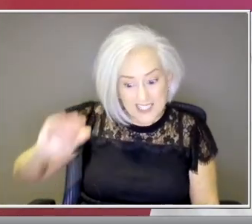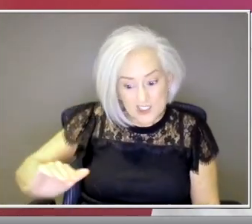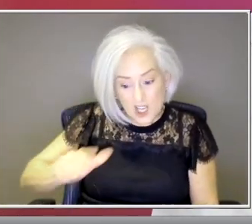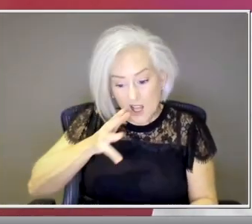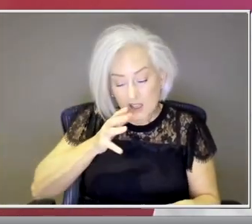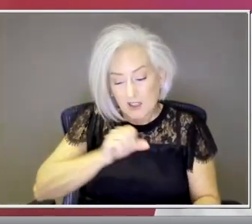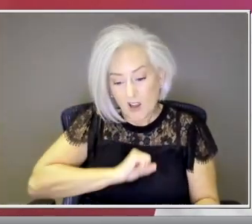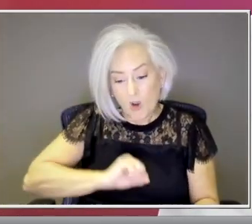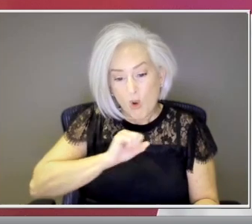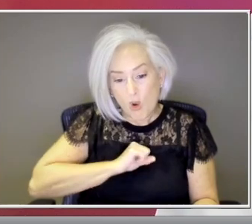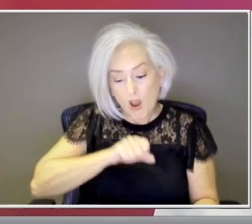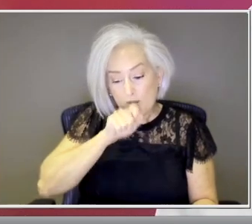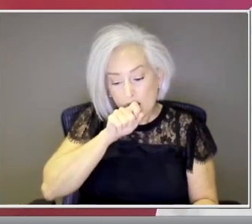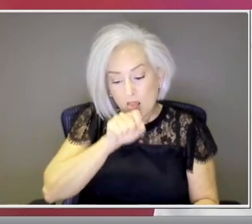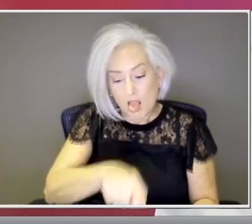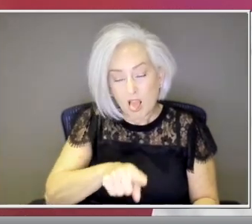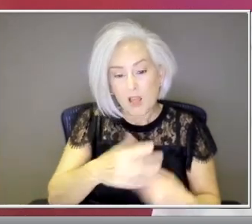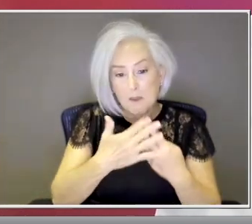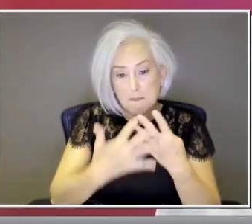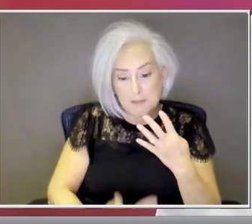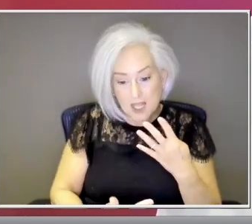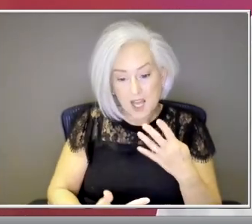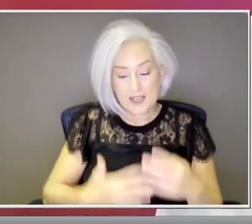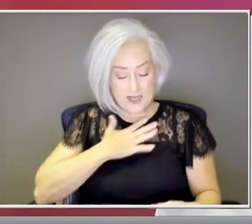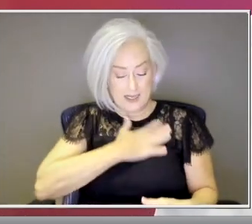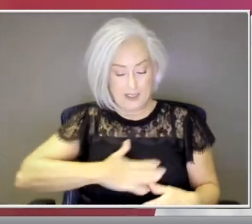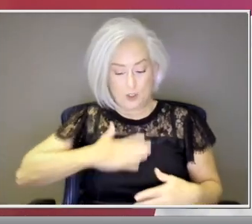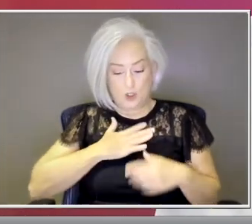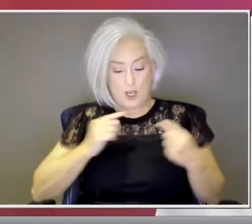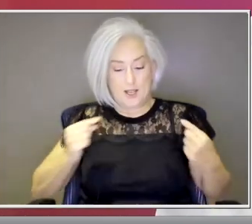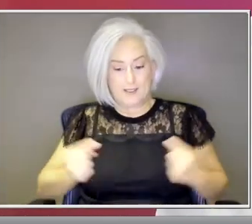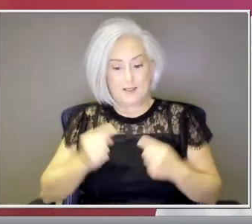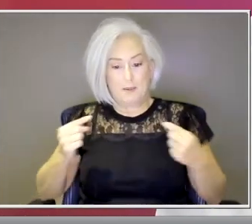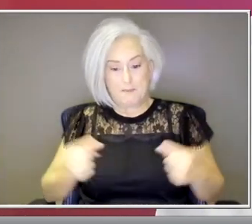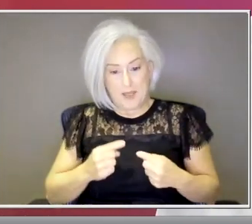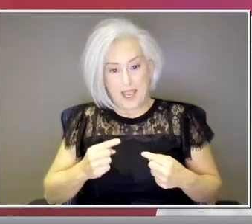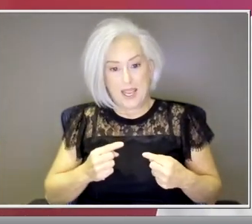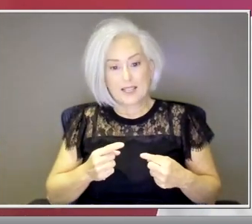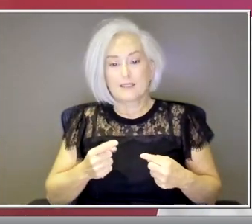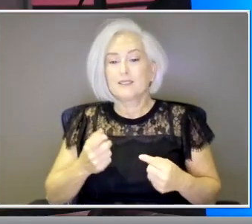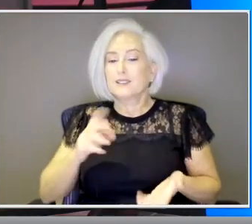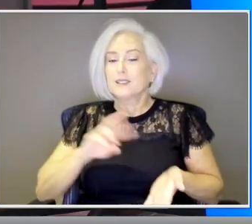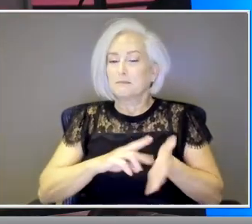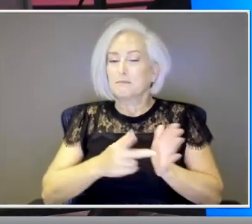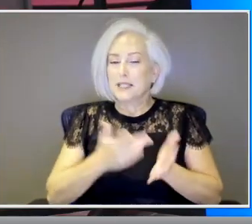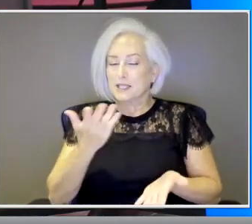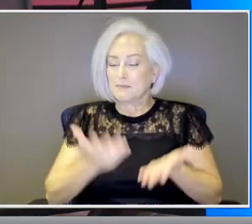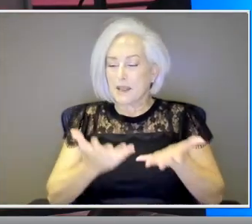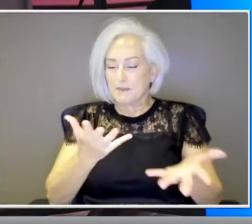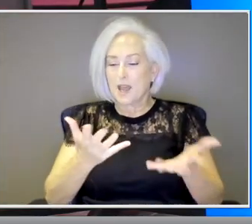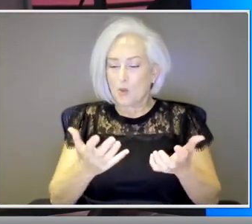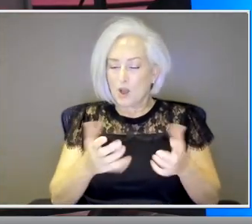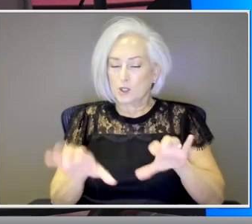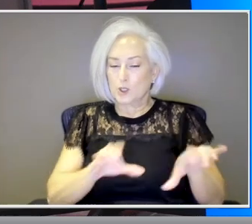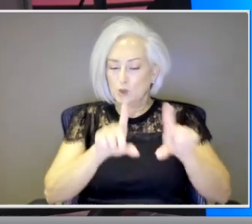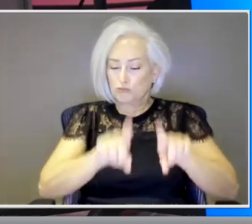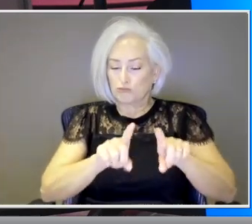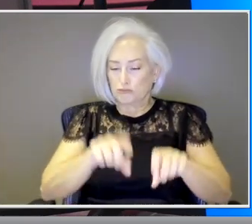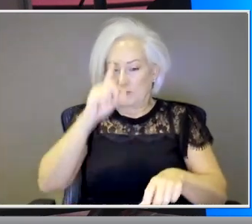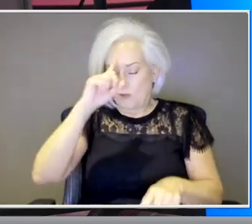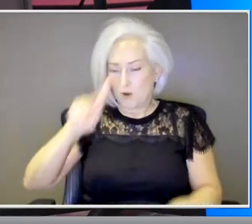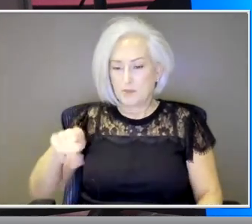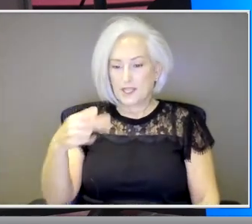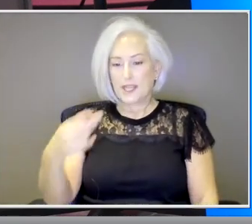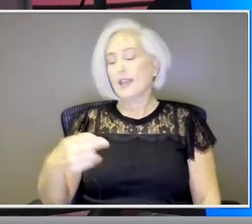it makes me want to potentially work up a pH. That's where your mind goes. Yeah, it does. Ashley wants to know,